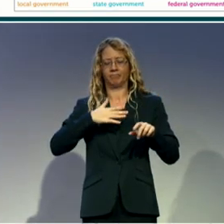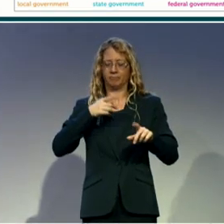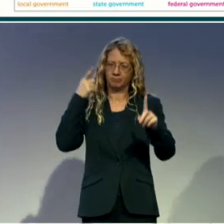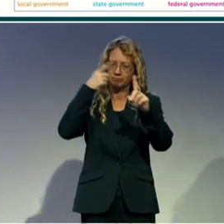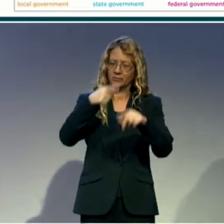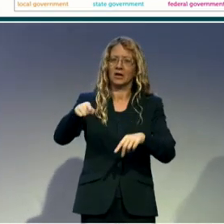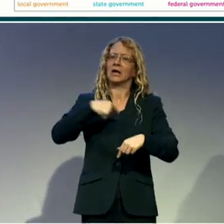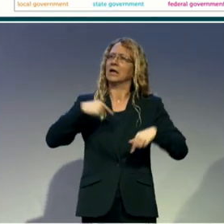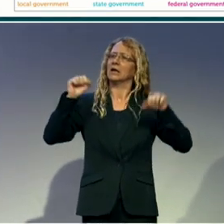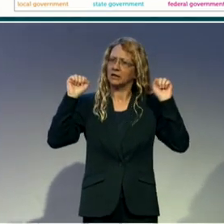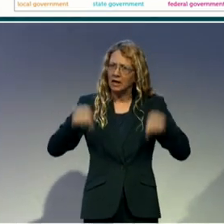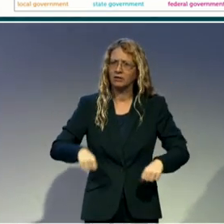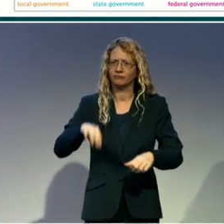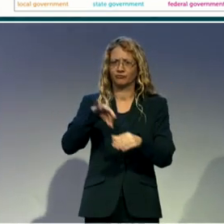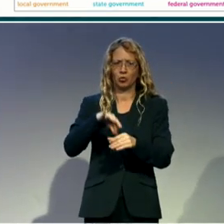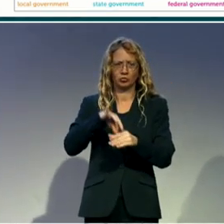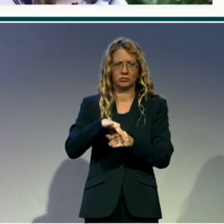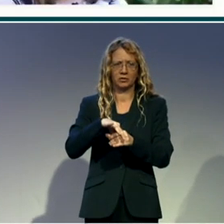election.